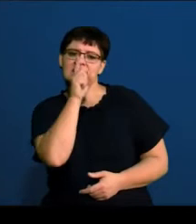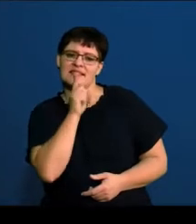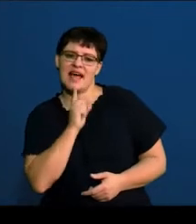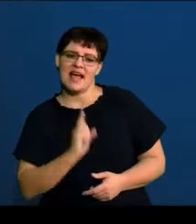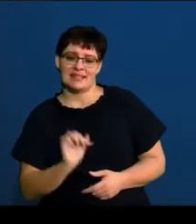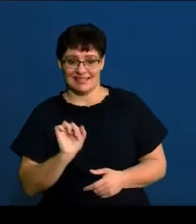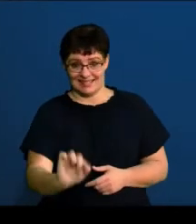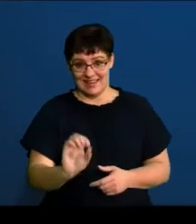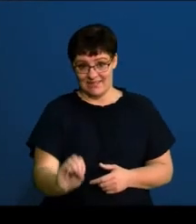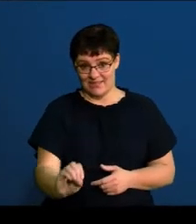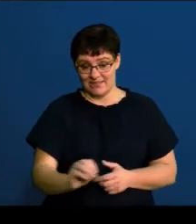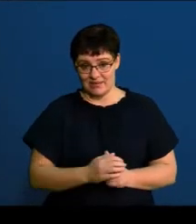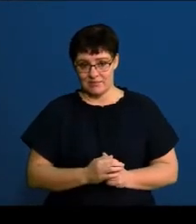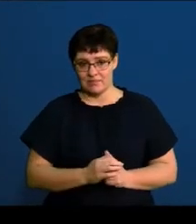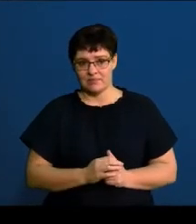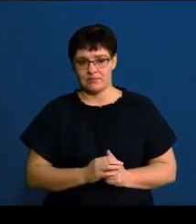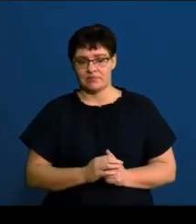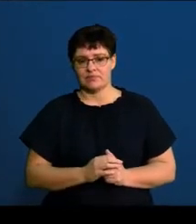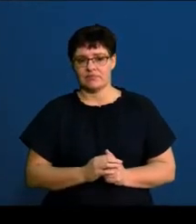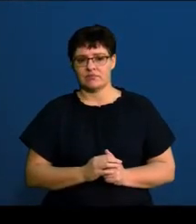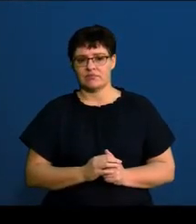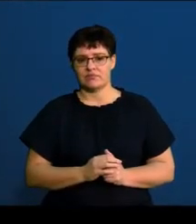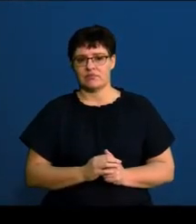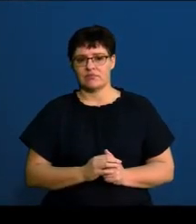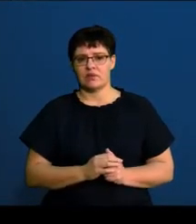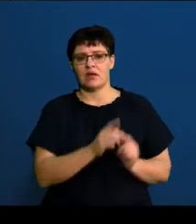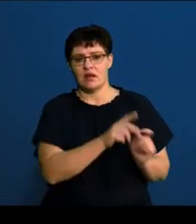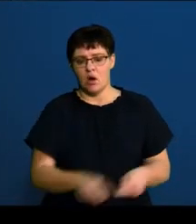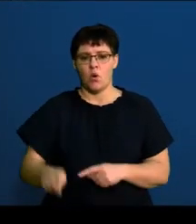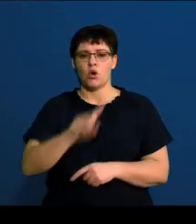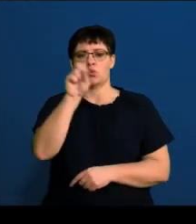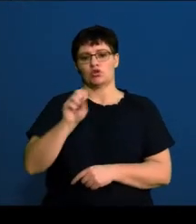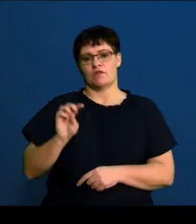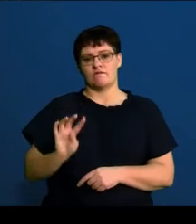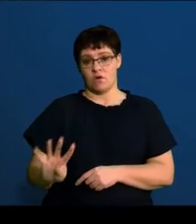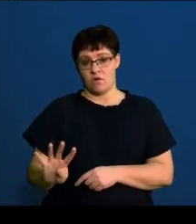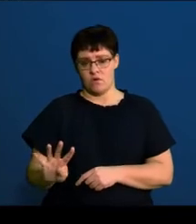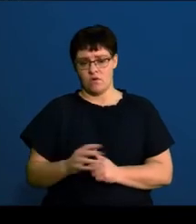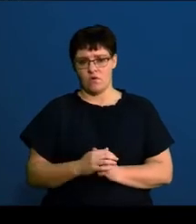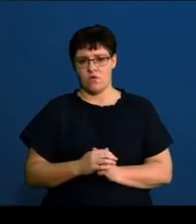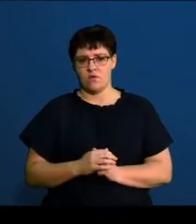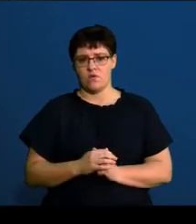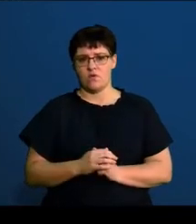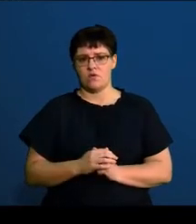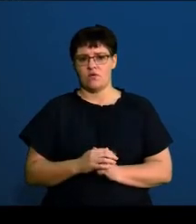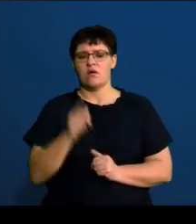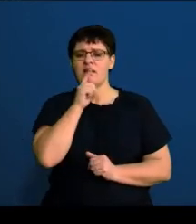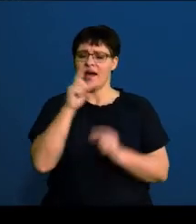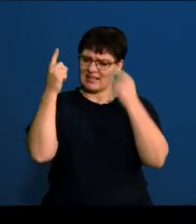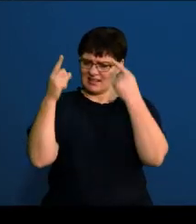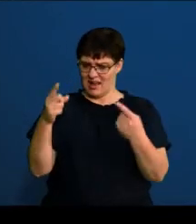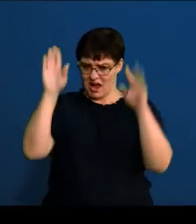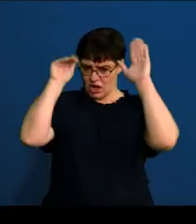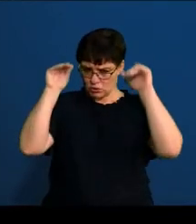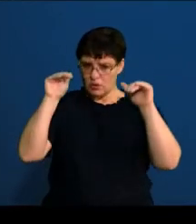cartoon. Okay, so if we go now to question 4. Do you think the cartoonist succeeds in